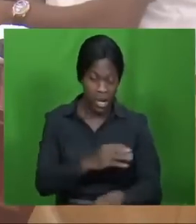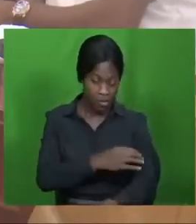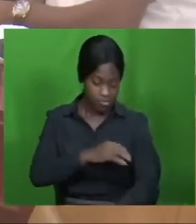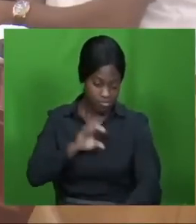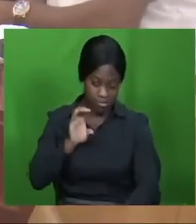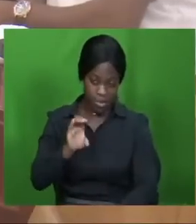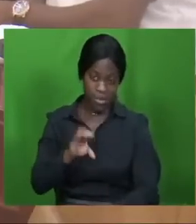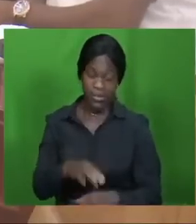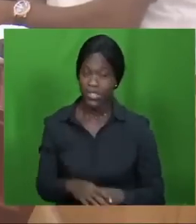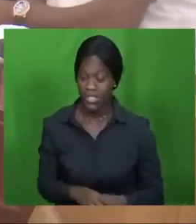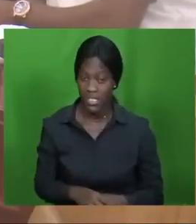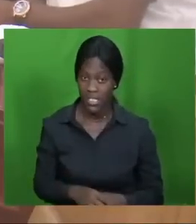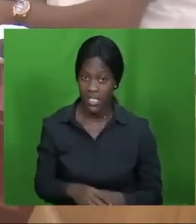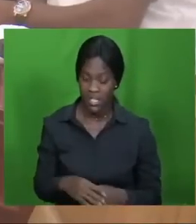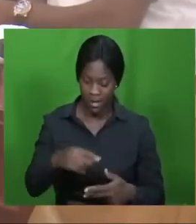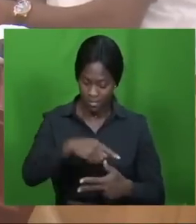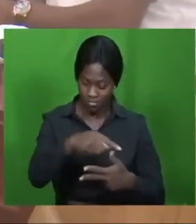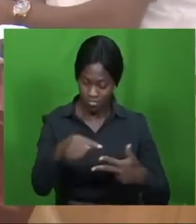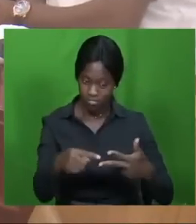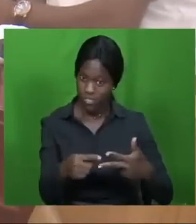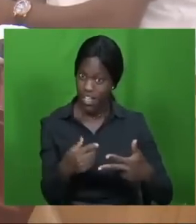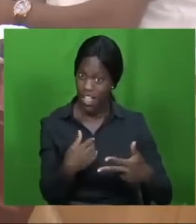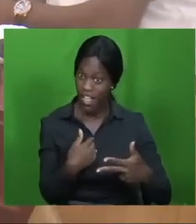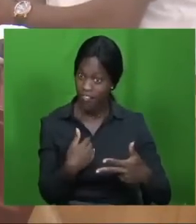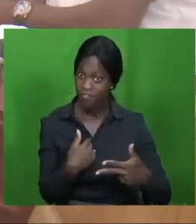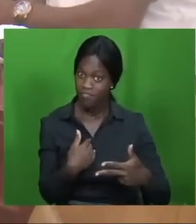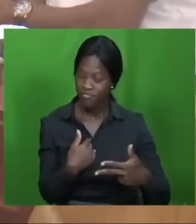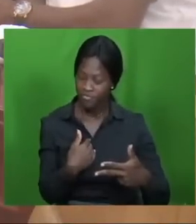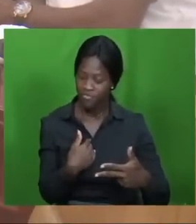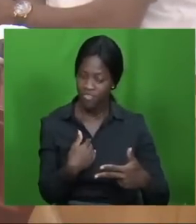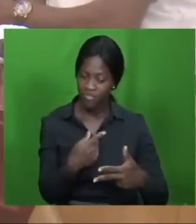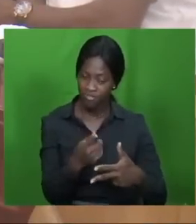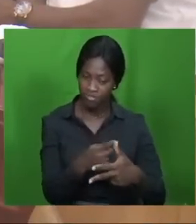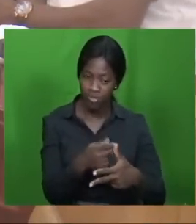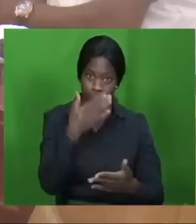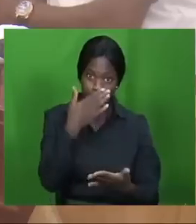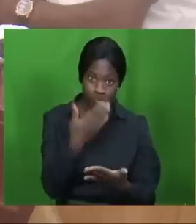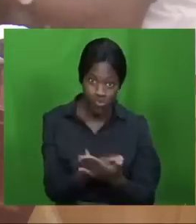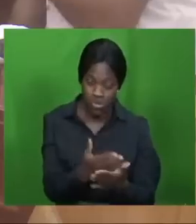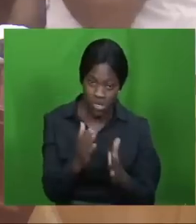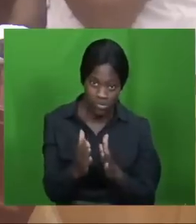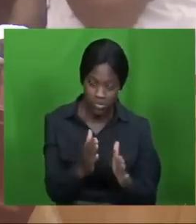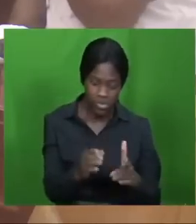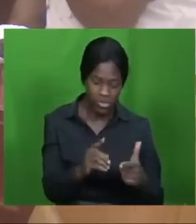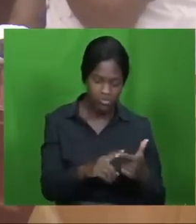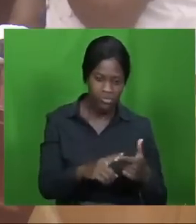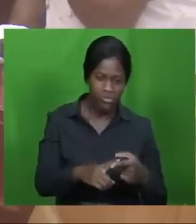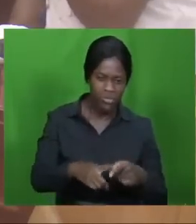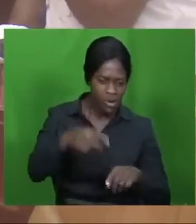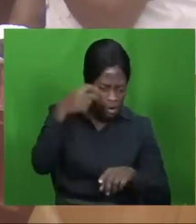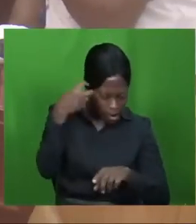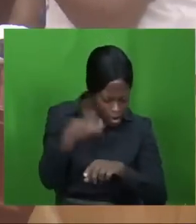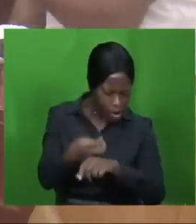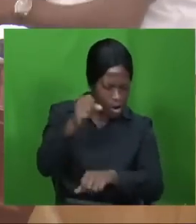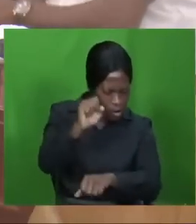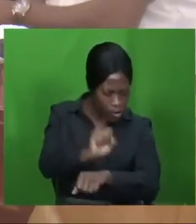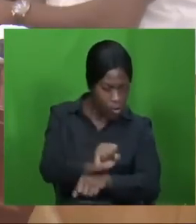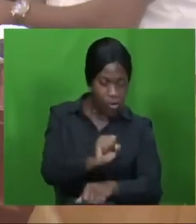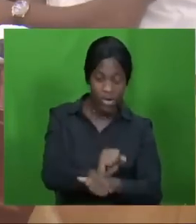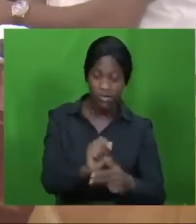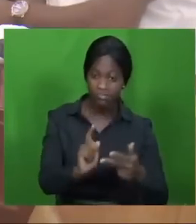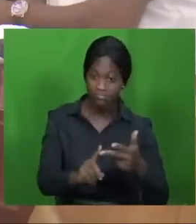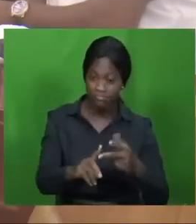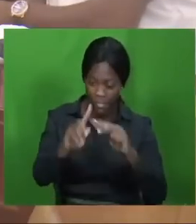you have these three, you have the good preparation, you have the hard work, and you have the technical capacity, you will go